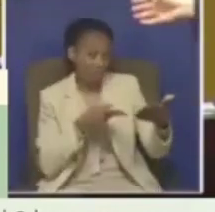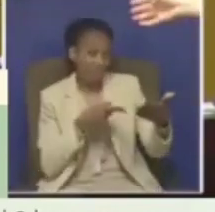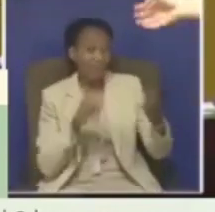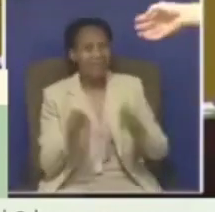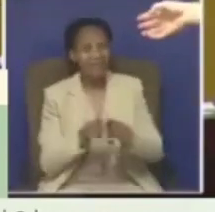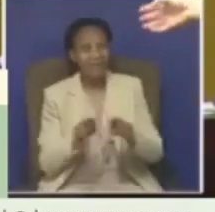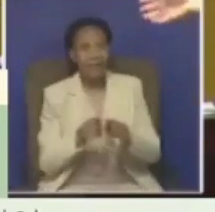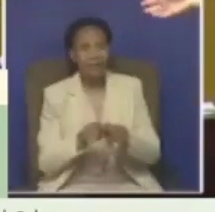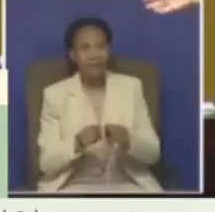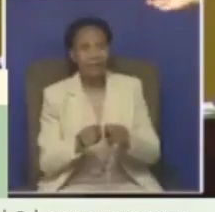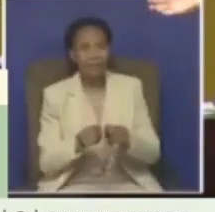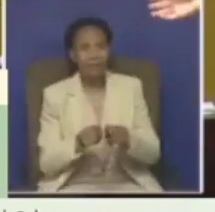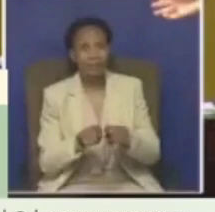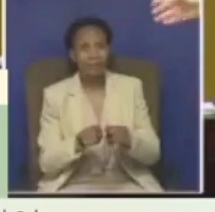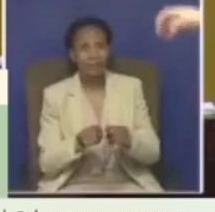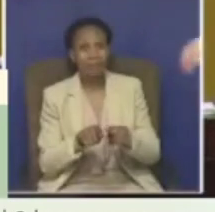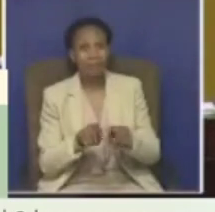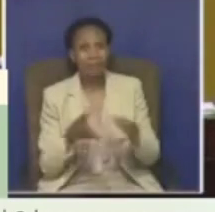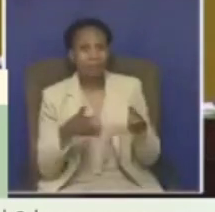subsequently, not